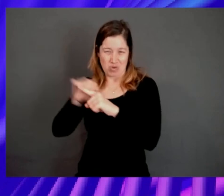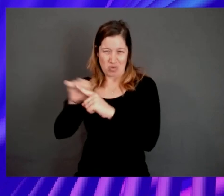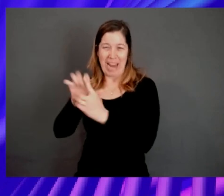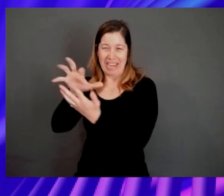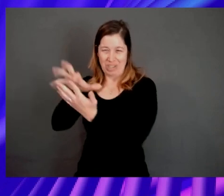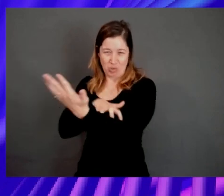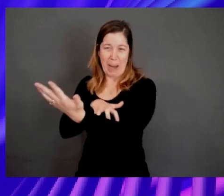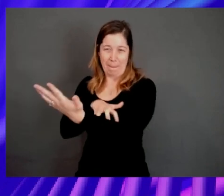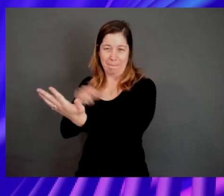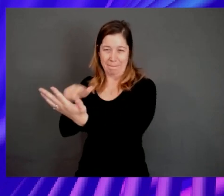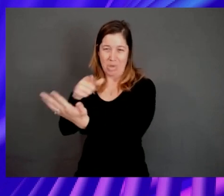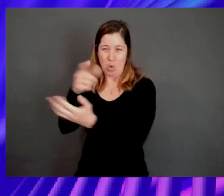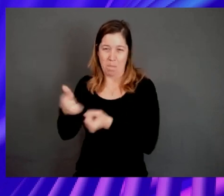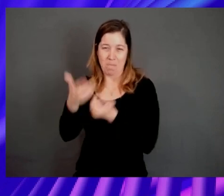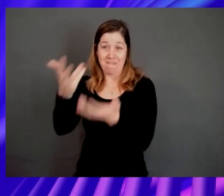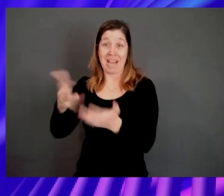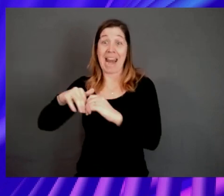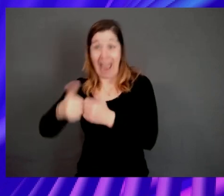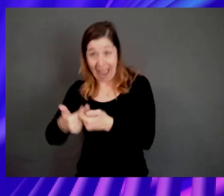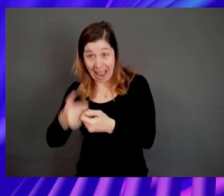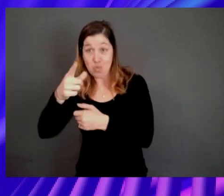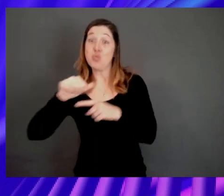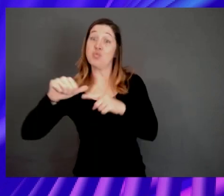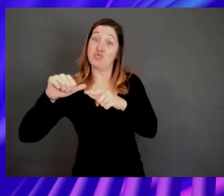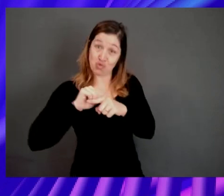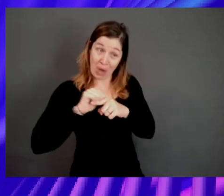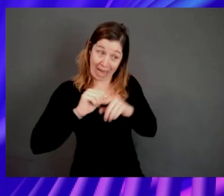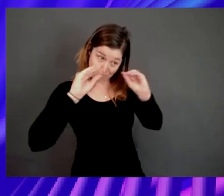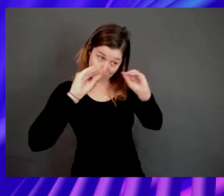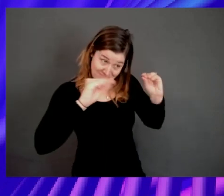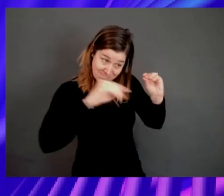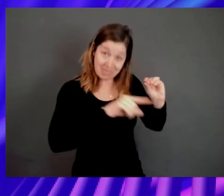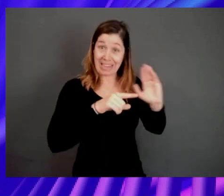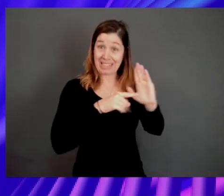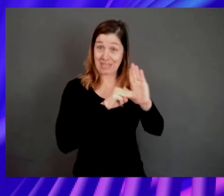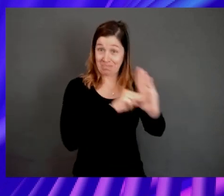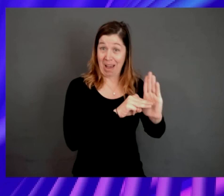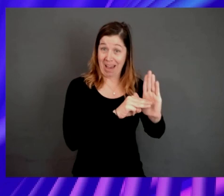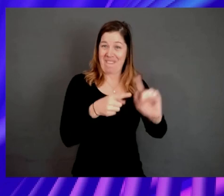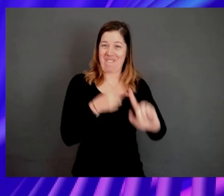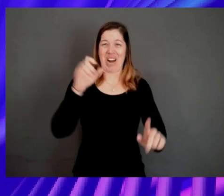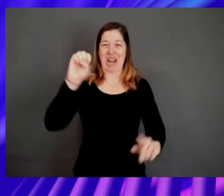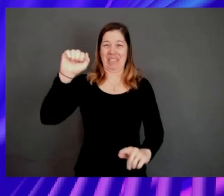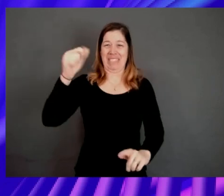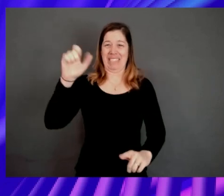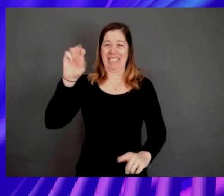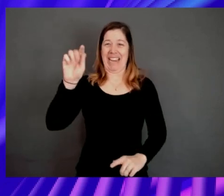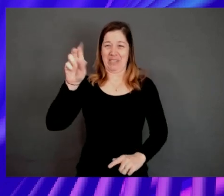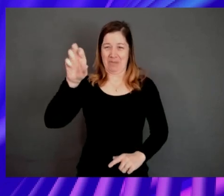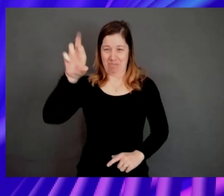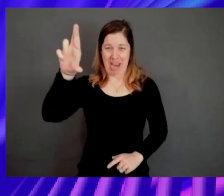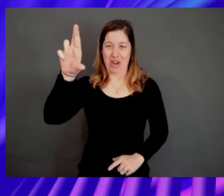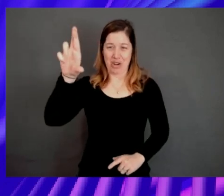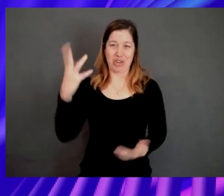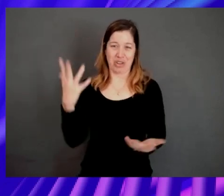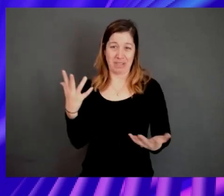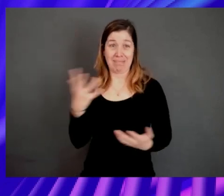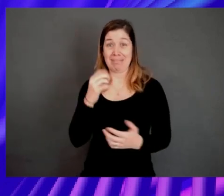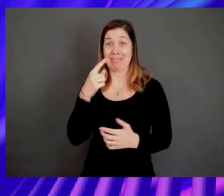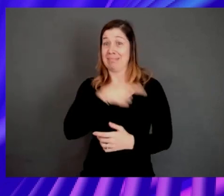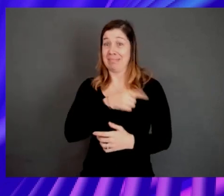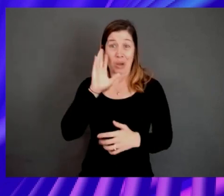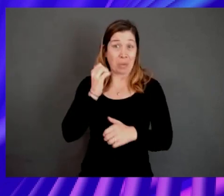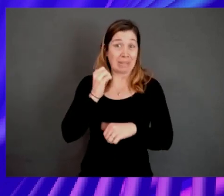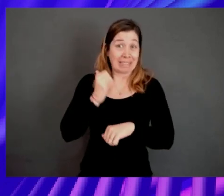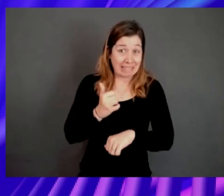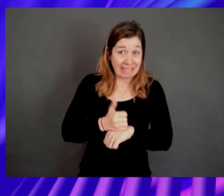while training the model with SageMaker. And it does a lot of work for you, like distributing your data and setting up, and you are